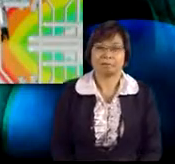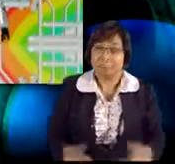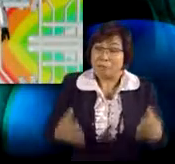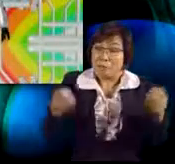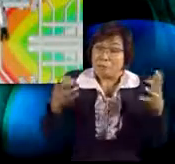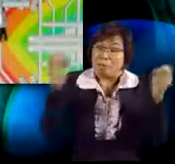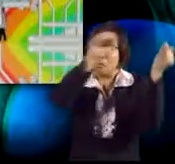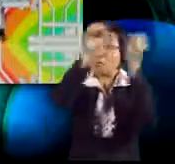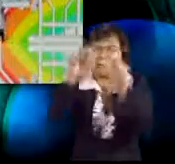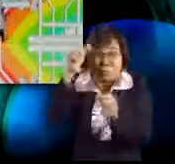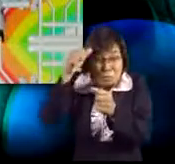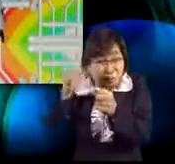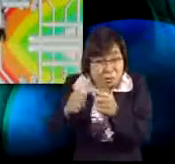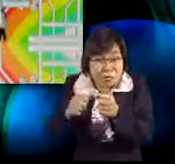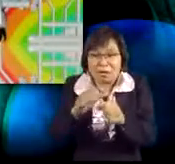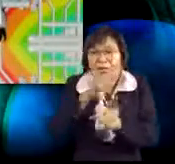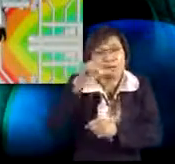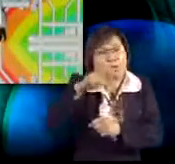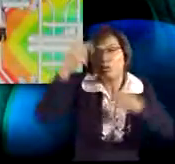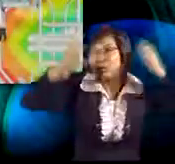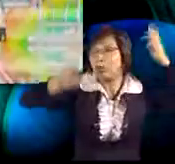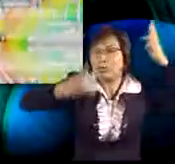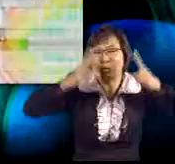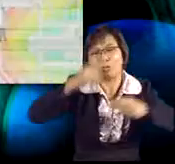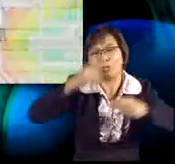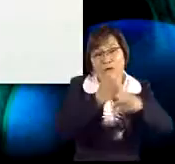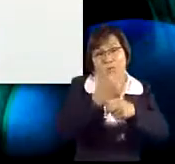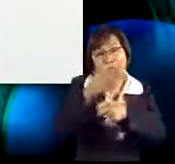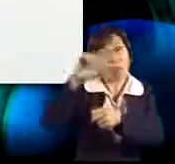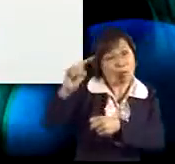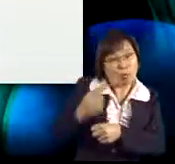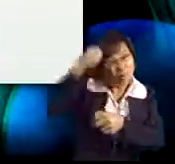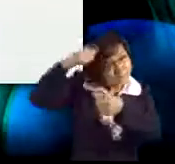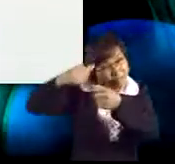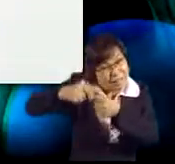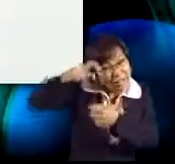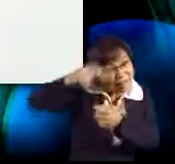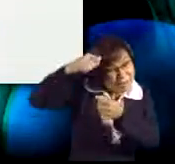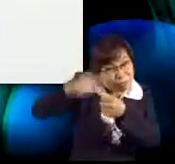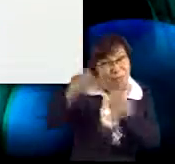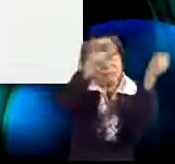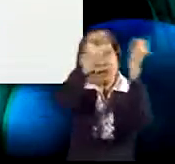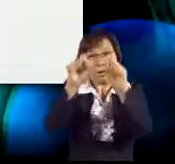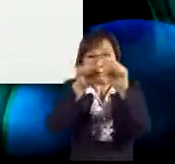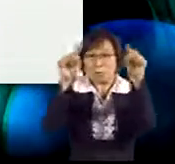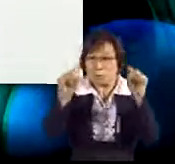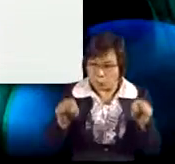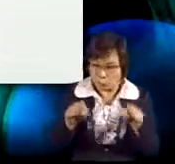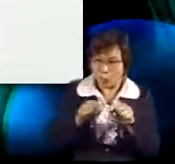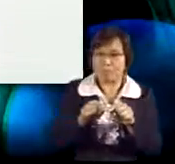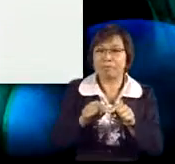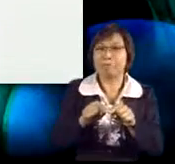So many shapes to remember? Don't worry. For year 5, you only need to remember the shape of a square,